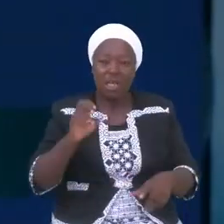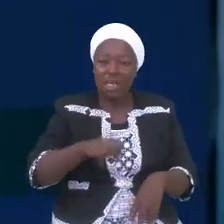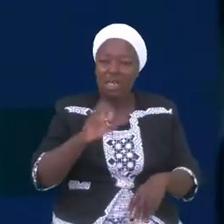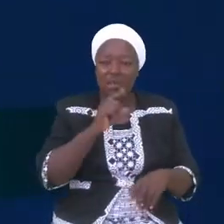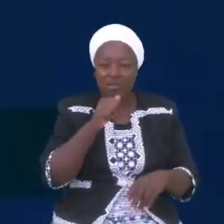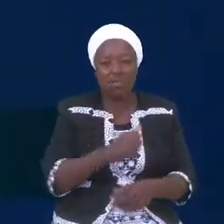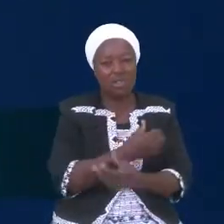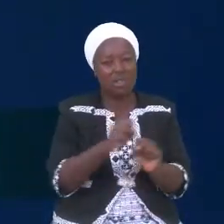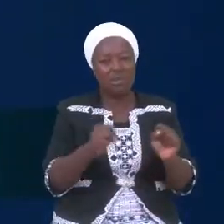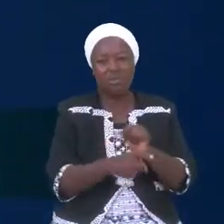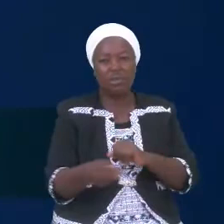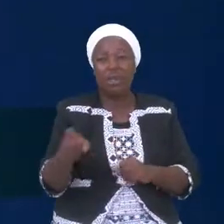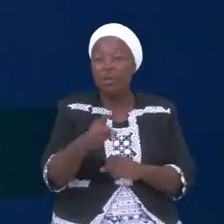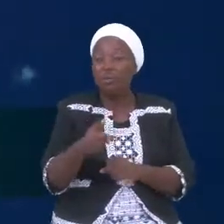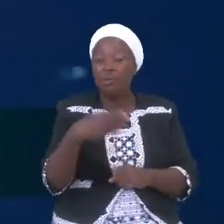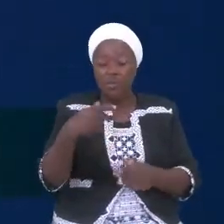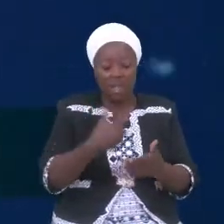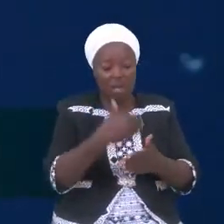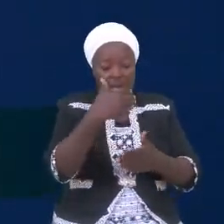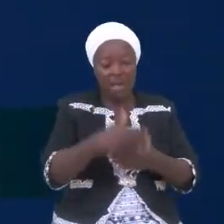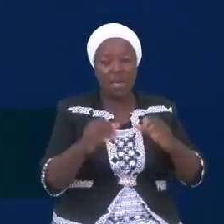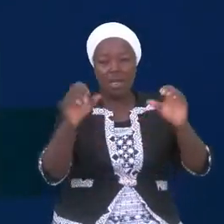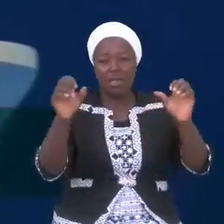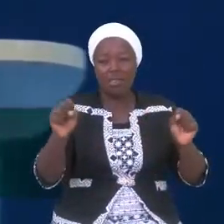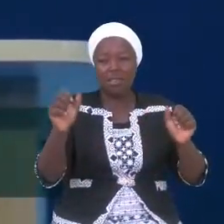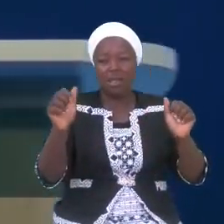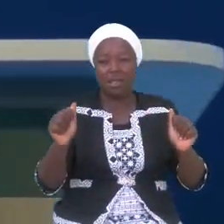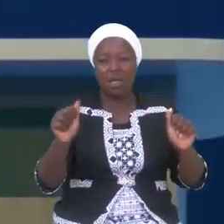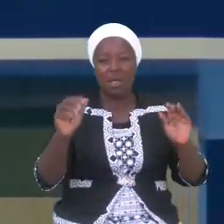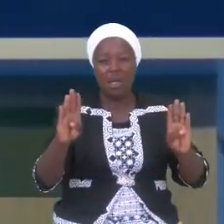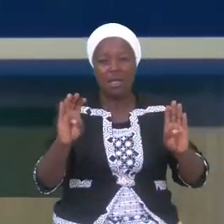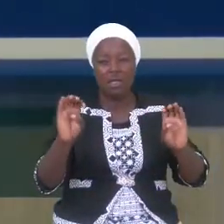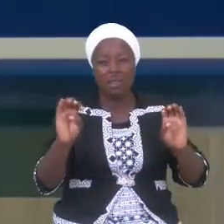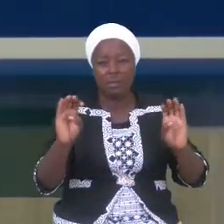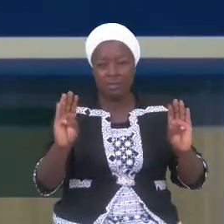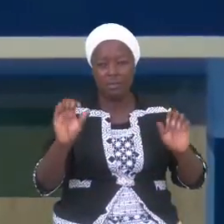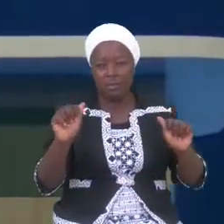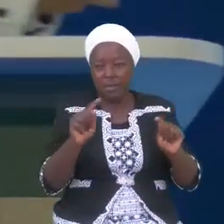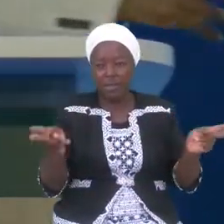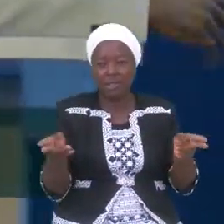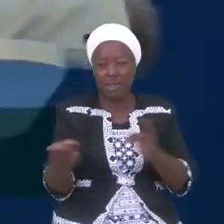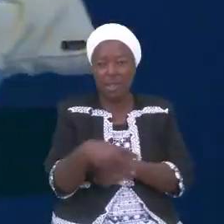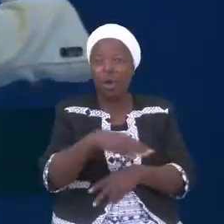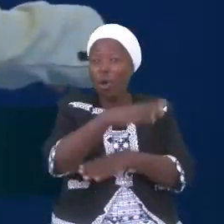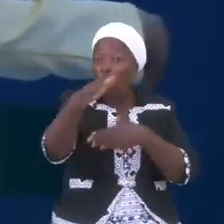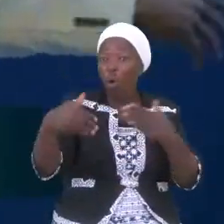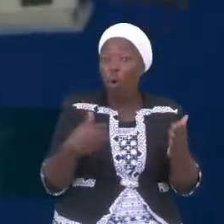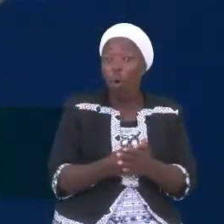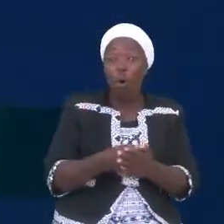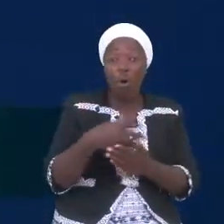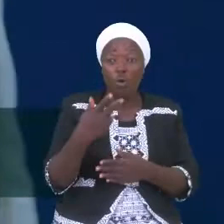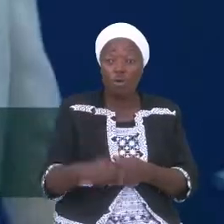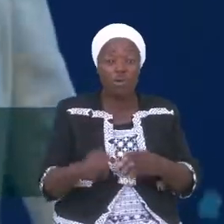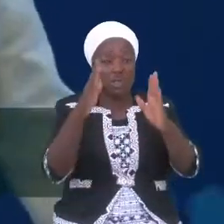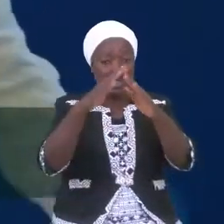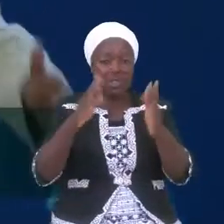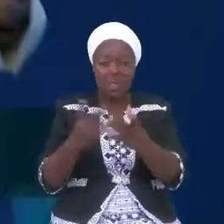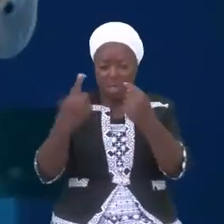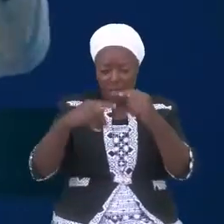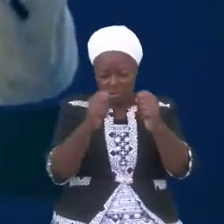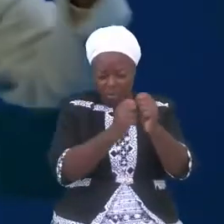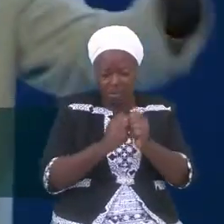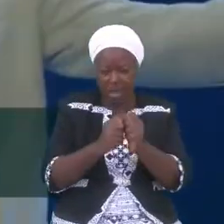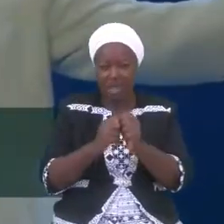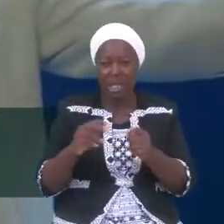save them. The next Sabbath day, almost all the whole city came together.